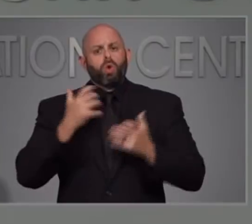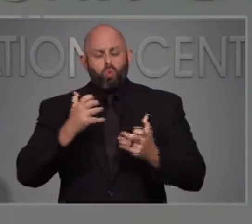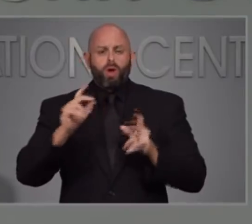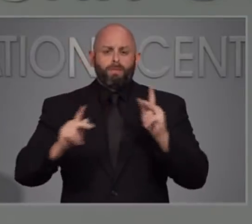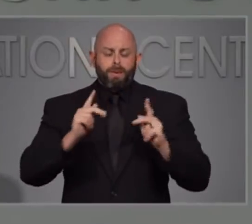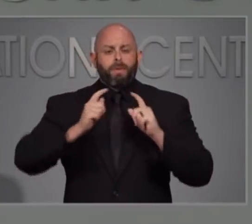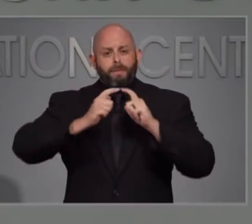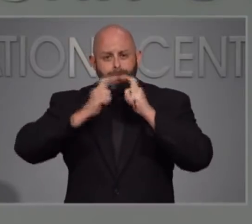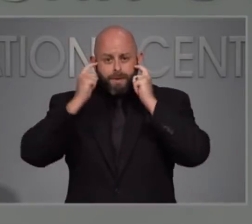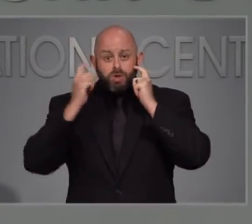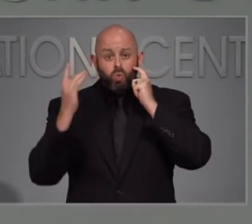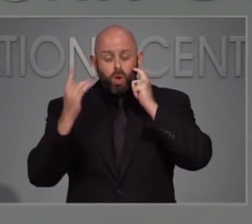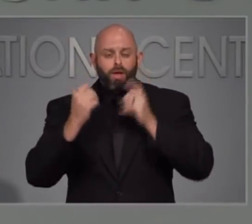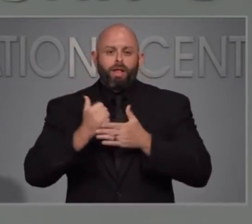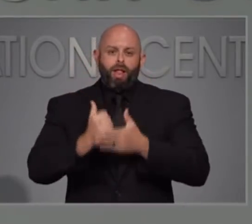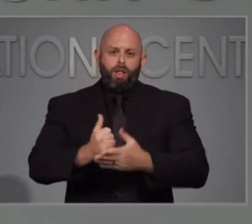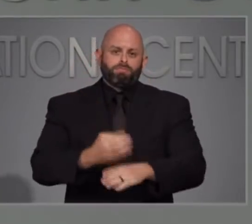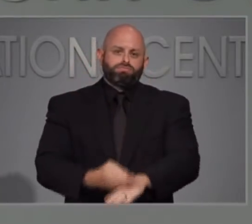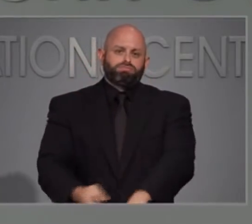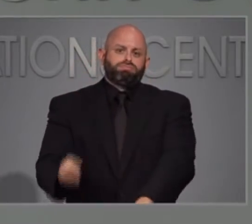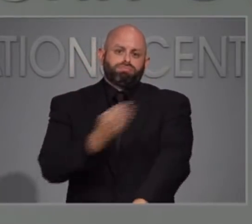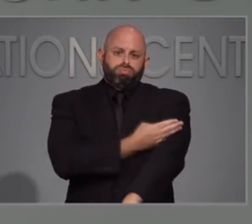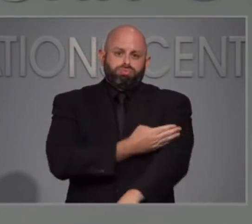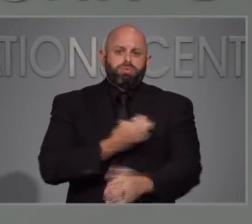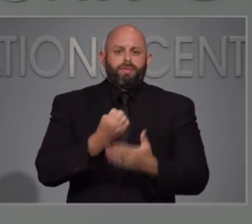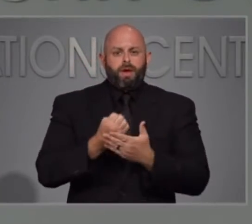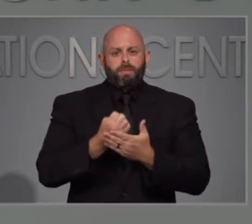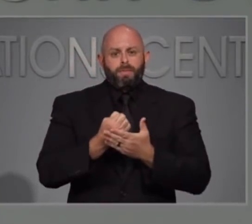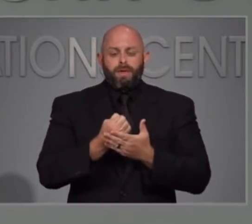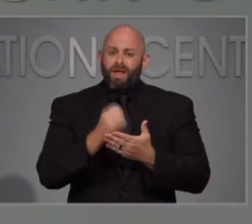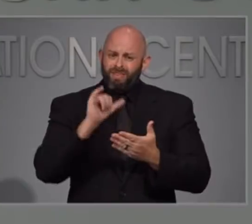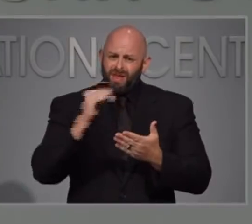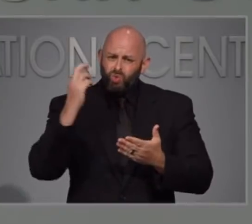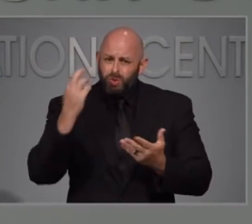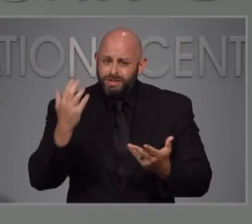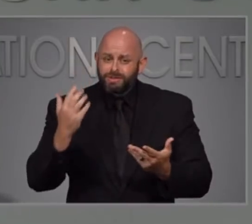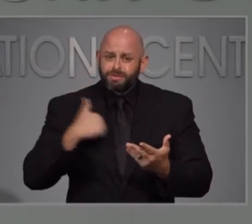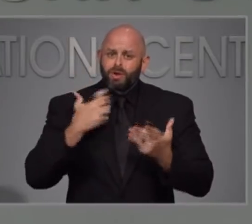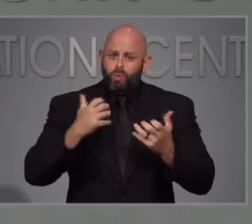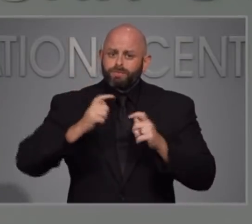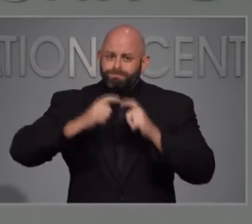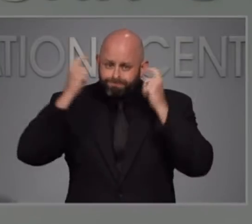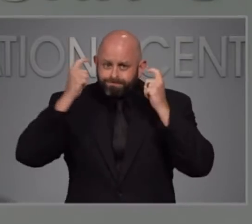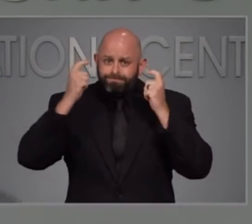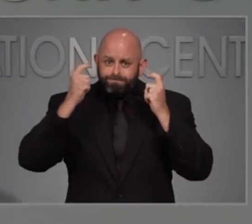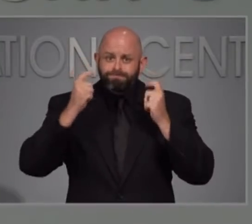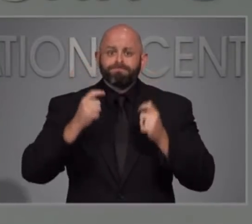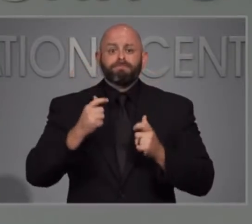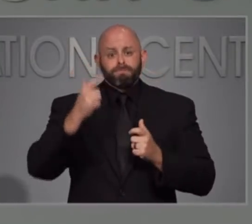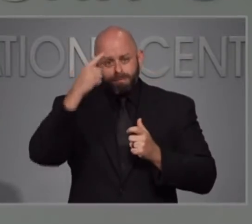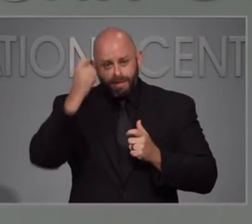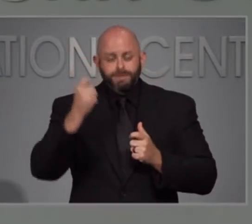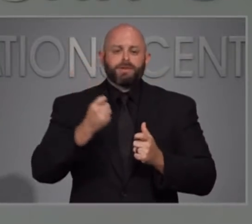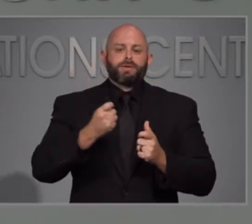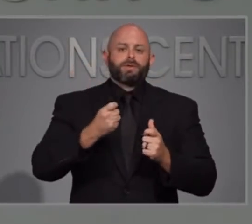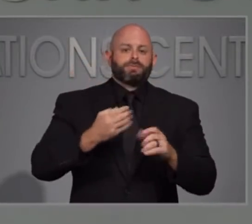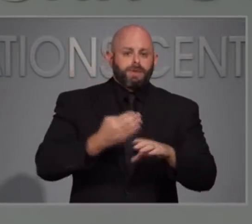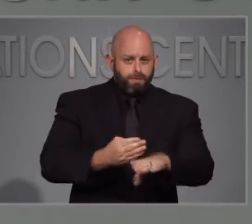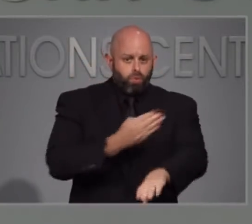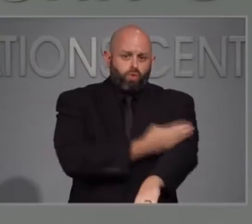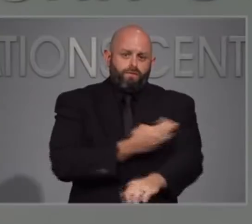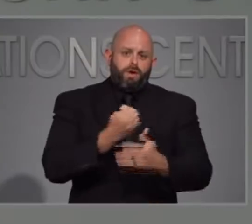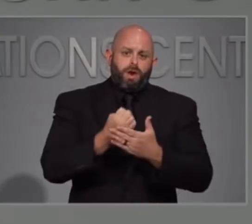it's going to help improve our economy. This is the key to improving the economy. Slowing the spread will do